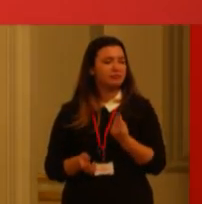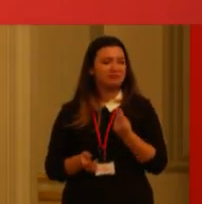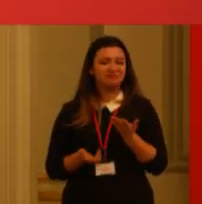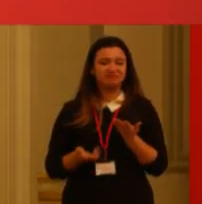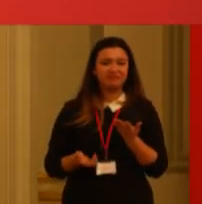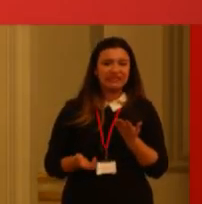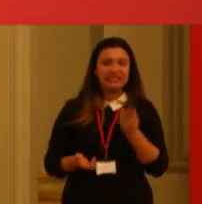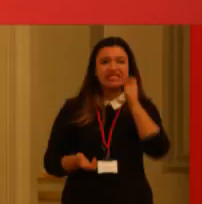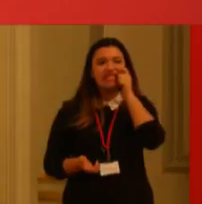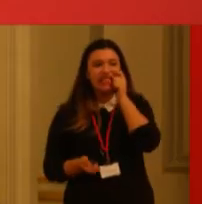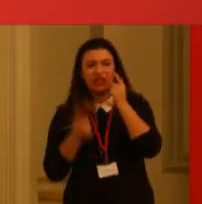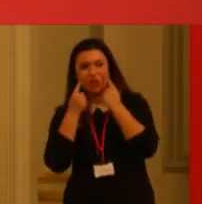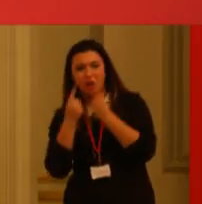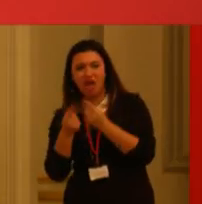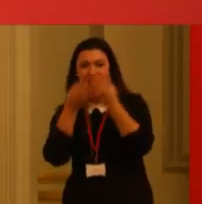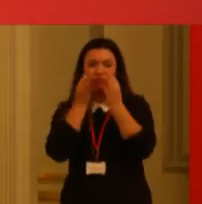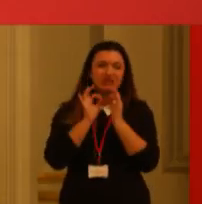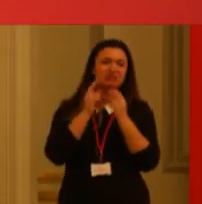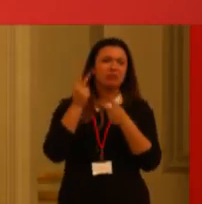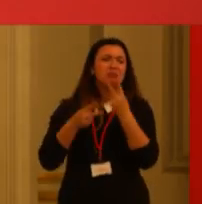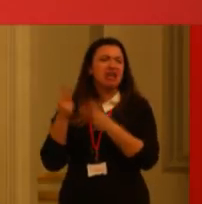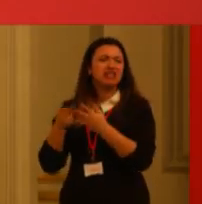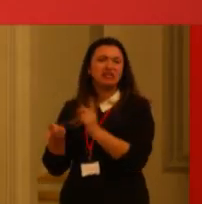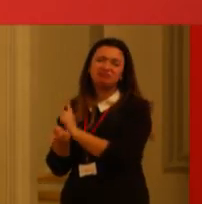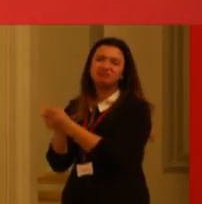of minorities may have